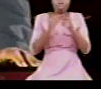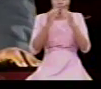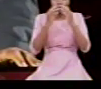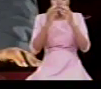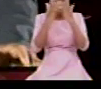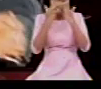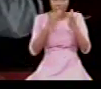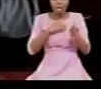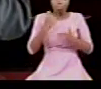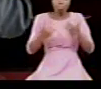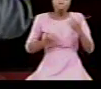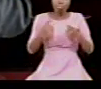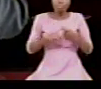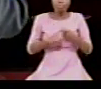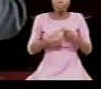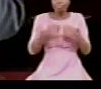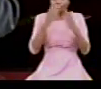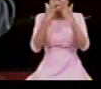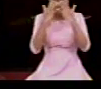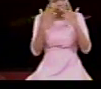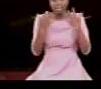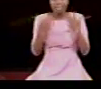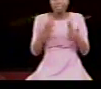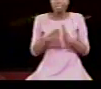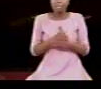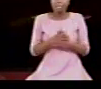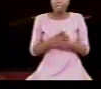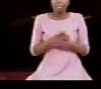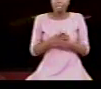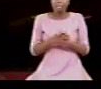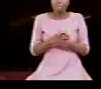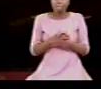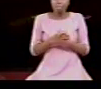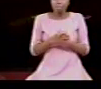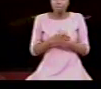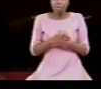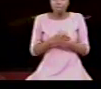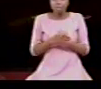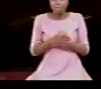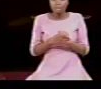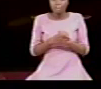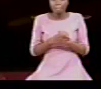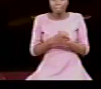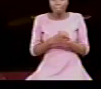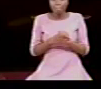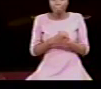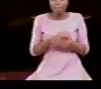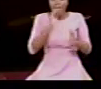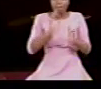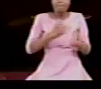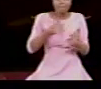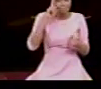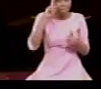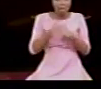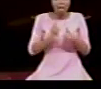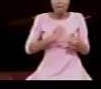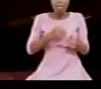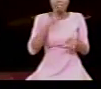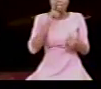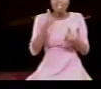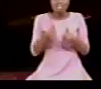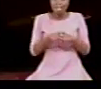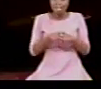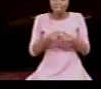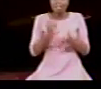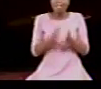and your joy to heaviness. You're popular everywhere. He's our brother, he's our sister, he's a